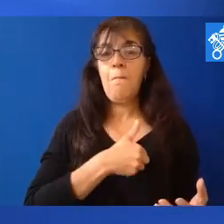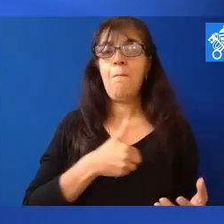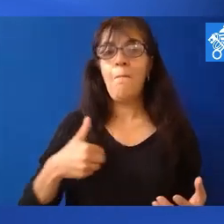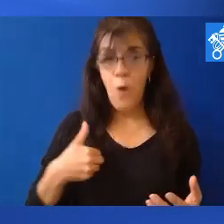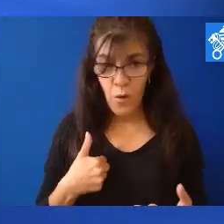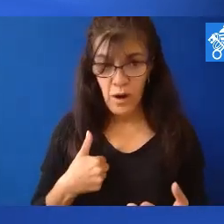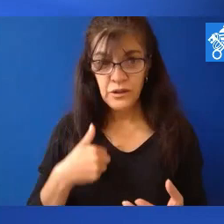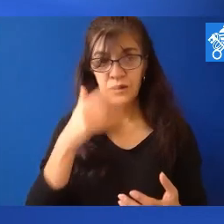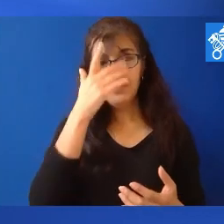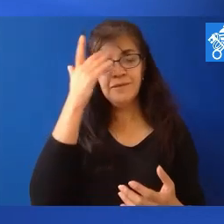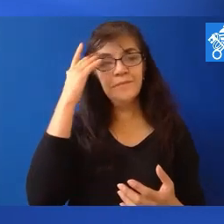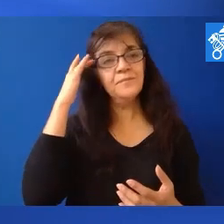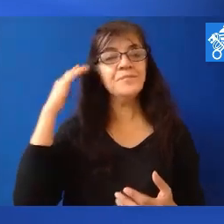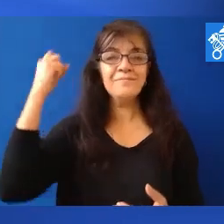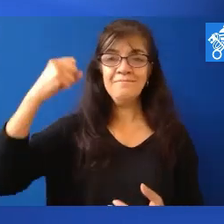the Polish language.